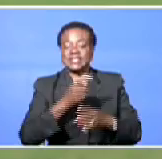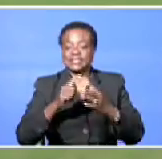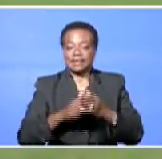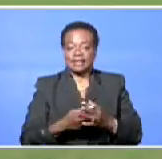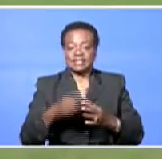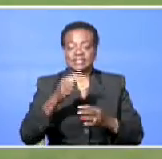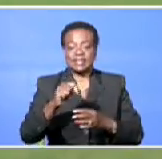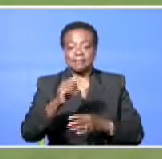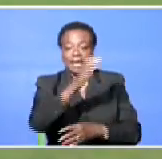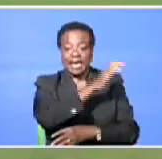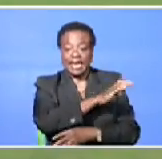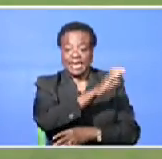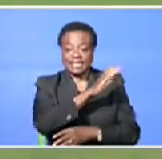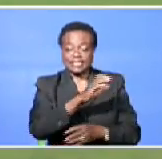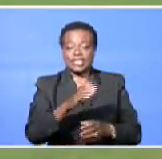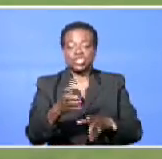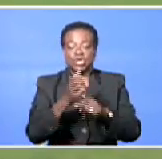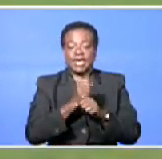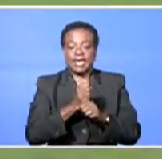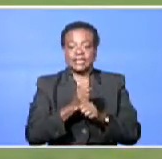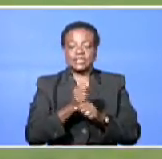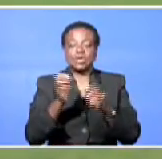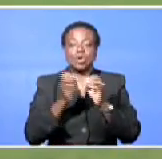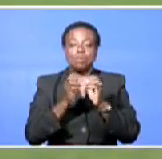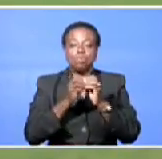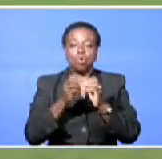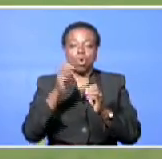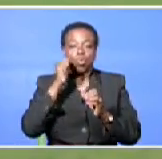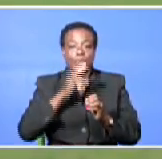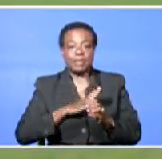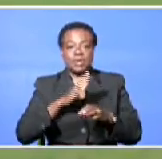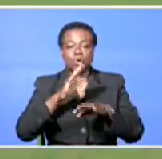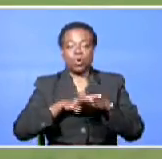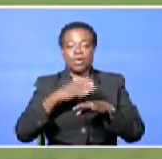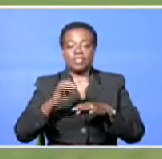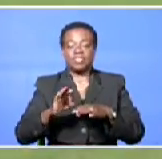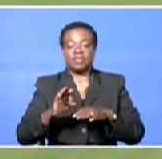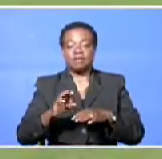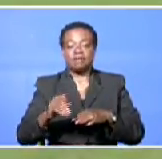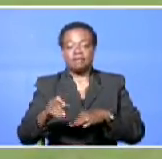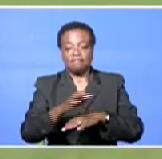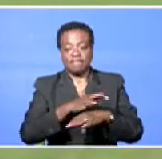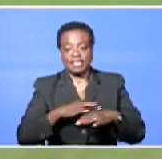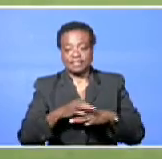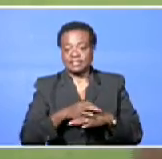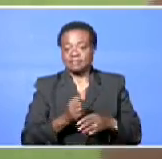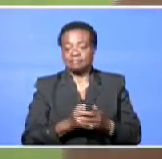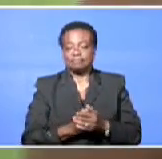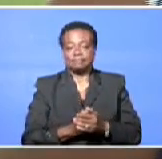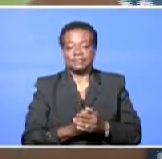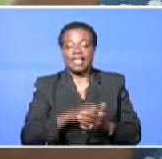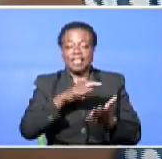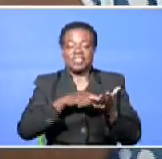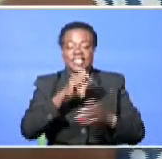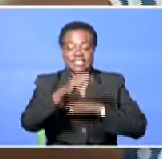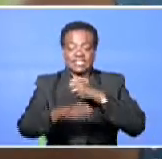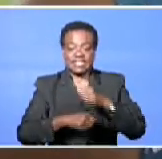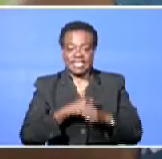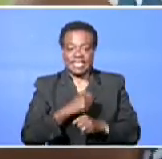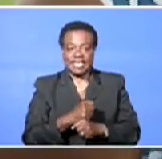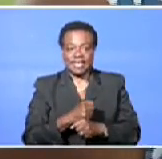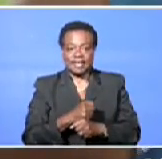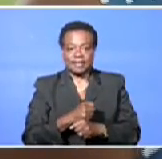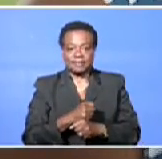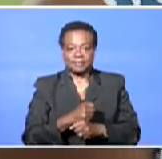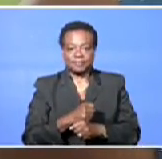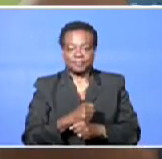point. Our male counterparts are always very well represented, but it isn't so with the ladies. This year, the